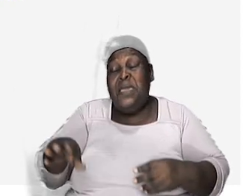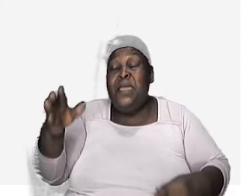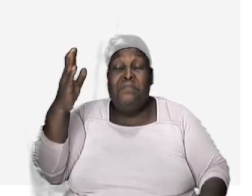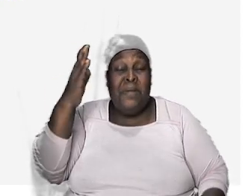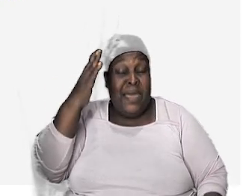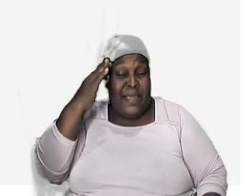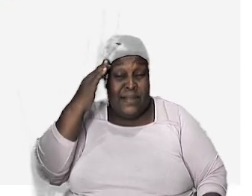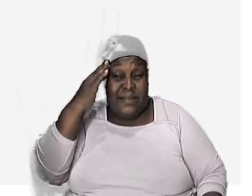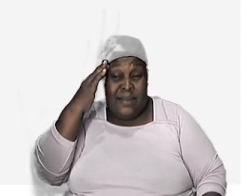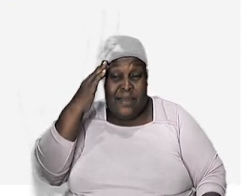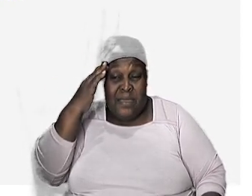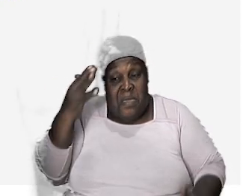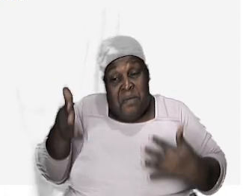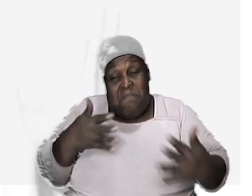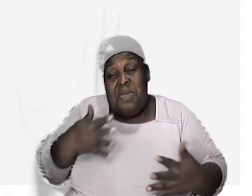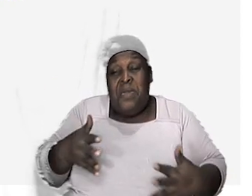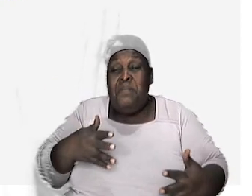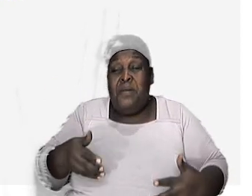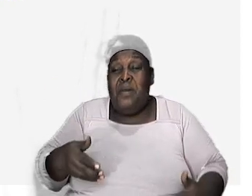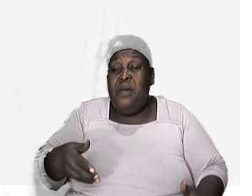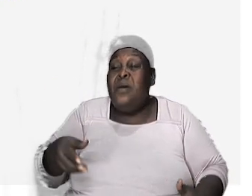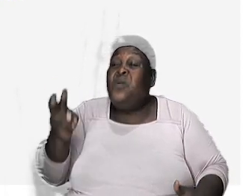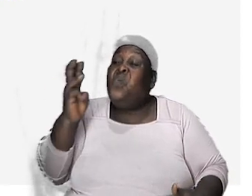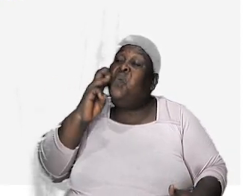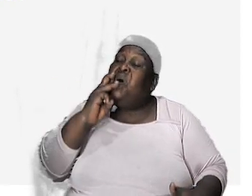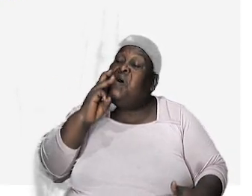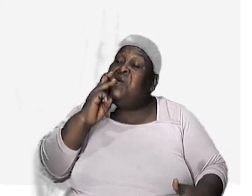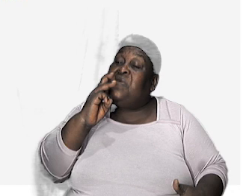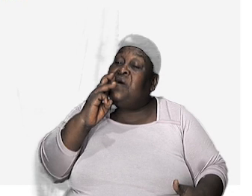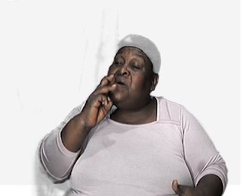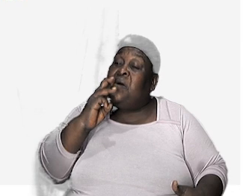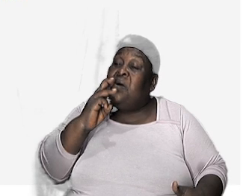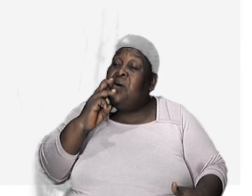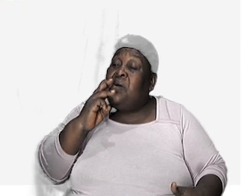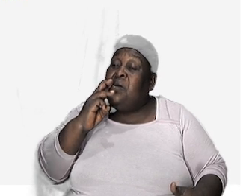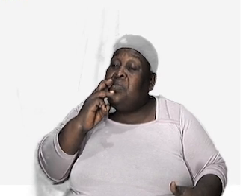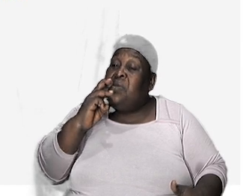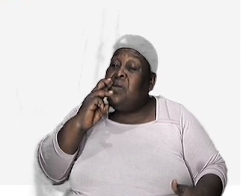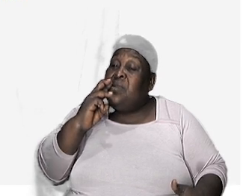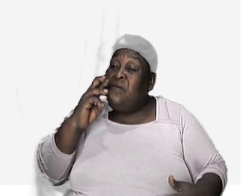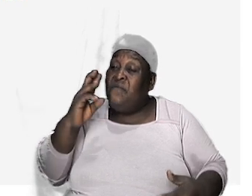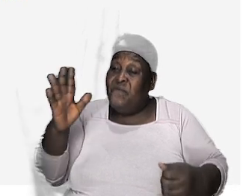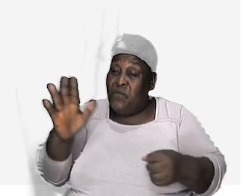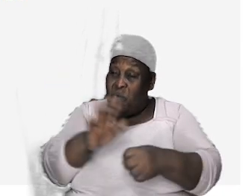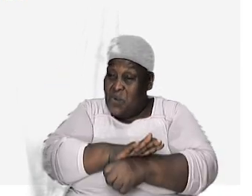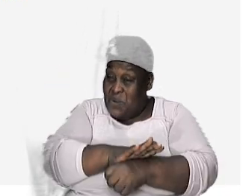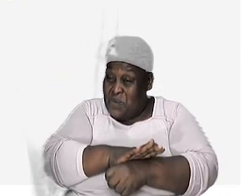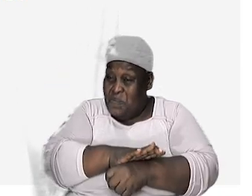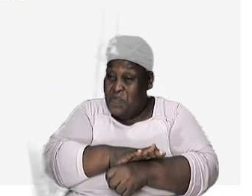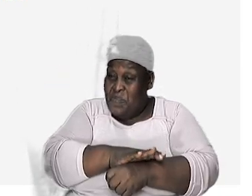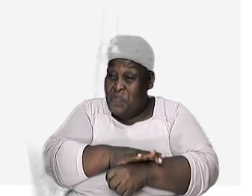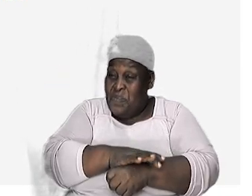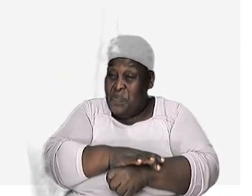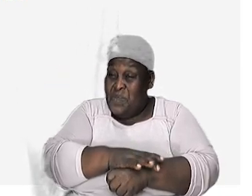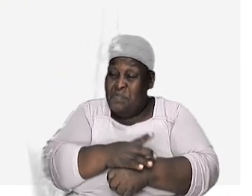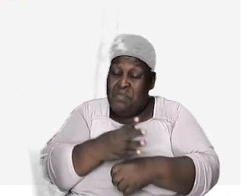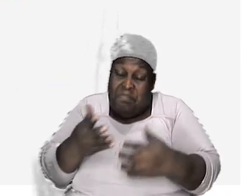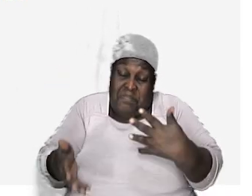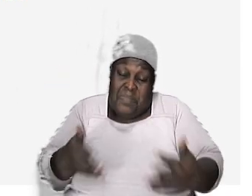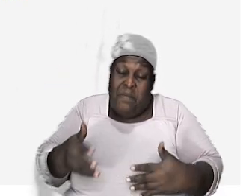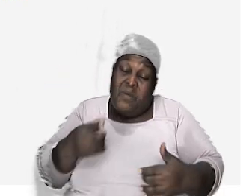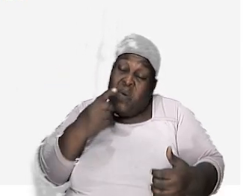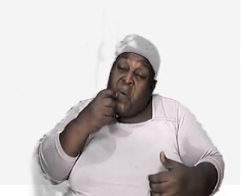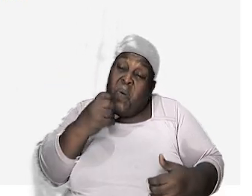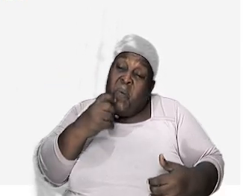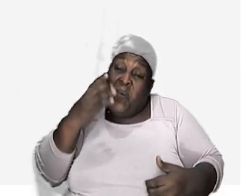was the water that she was pulling from Jacob's well. And she probably said, okay, every day, because of who she was considered to